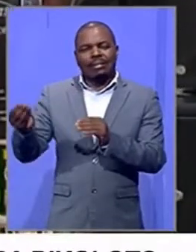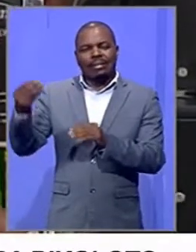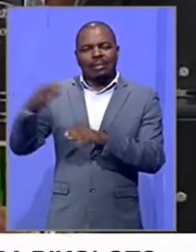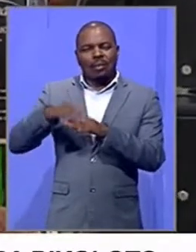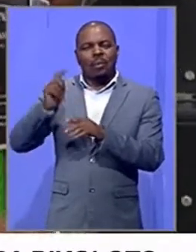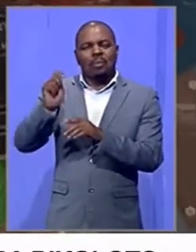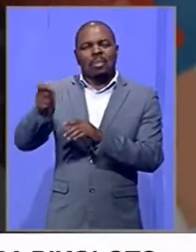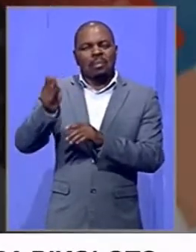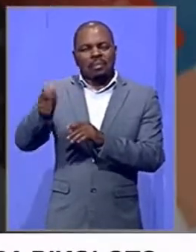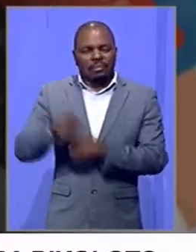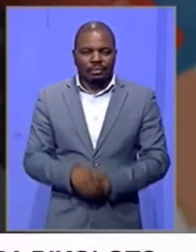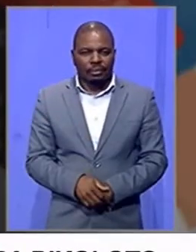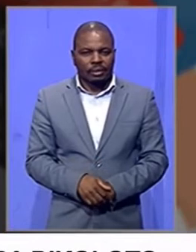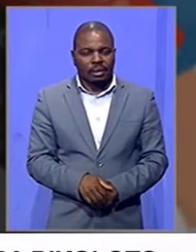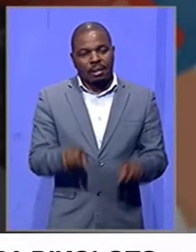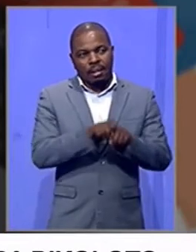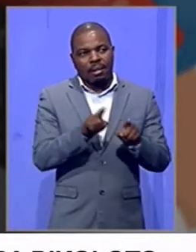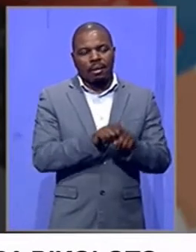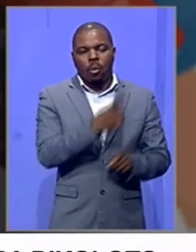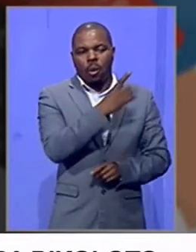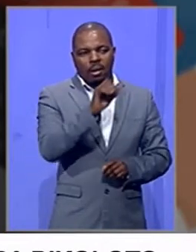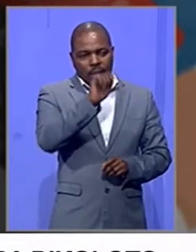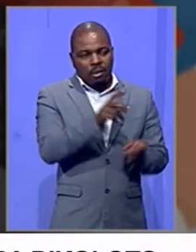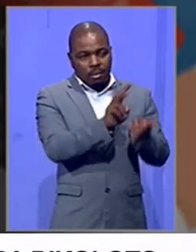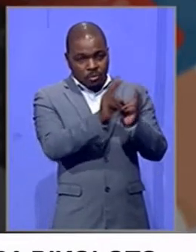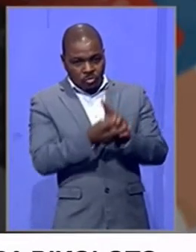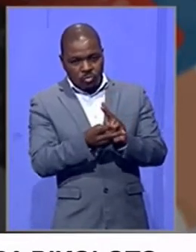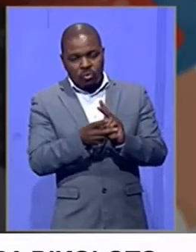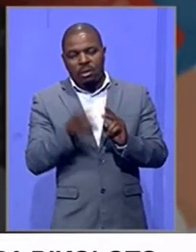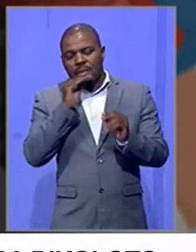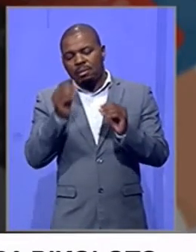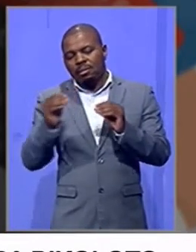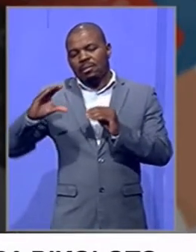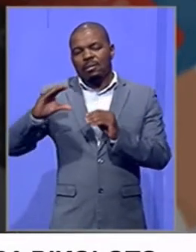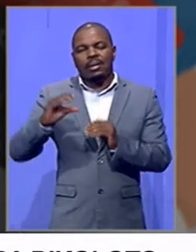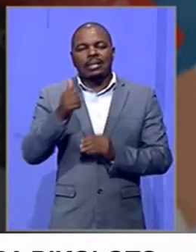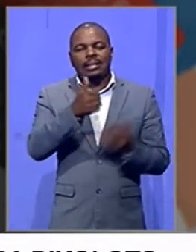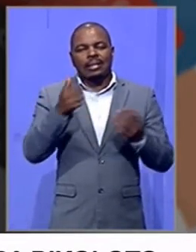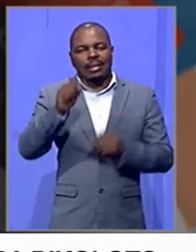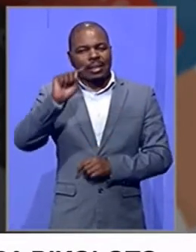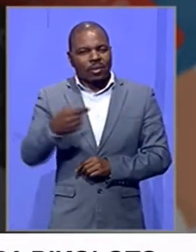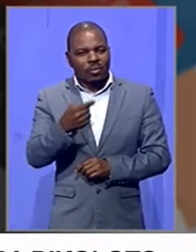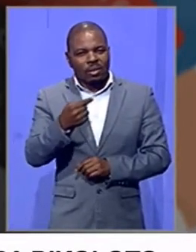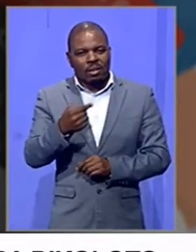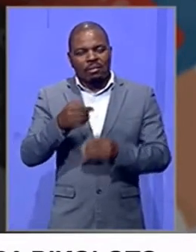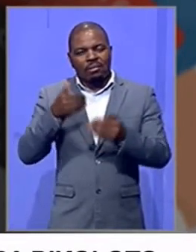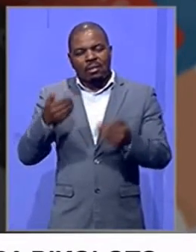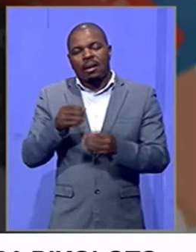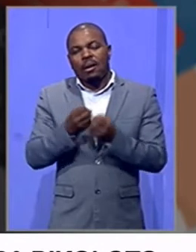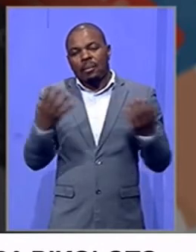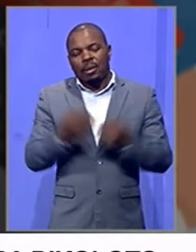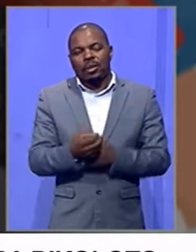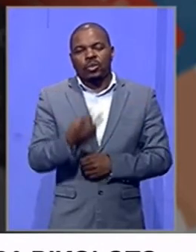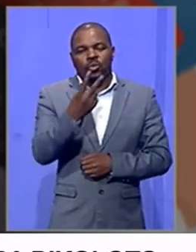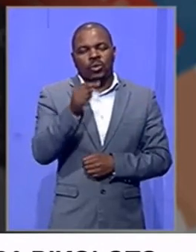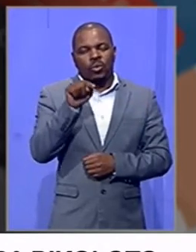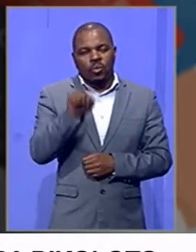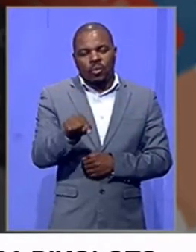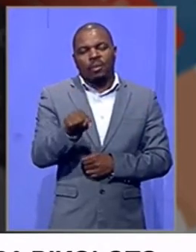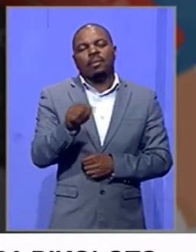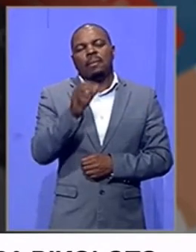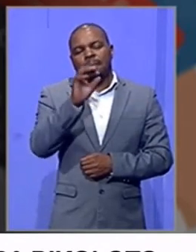ho di lefella. Ha o kadima 100,000 o ka nna wa lefa 66,000 ka hodimo ka tswala diperesente tse 20 nakong ya